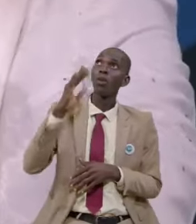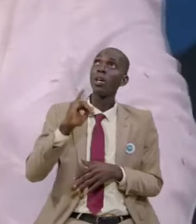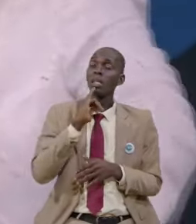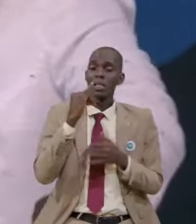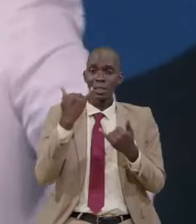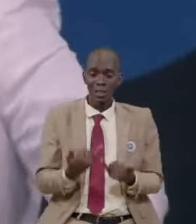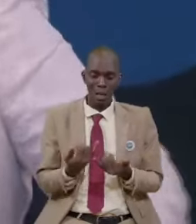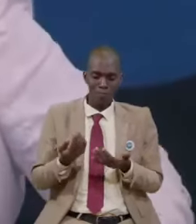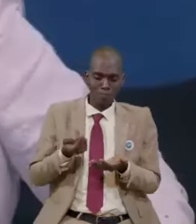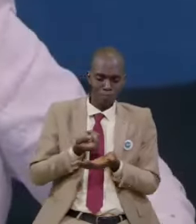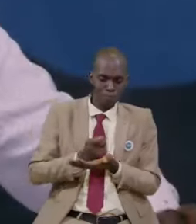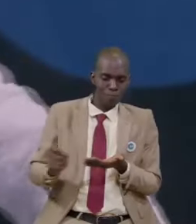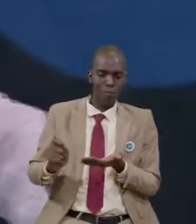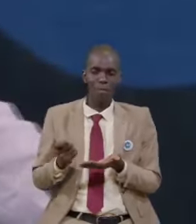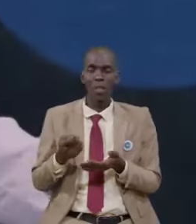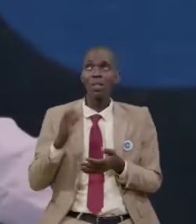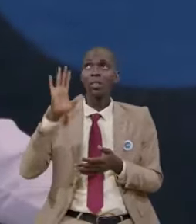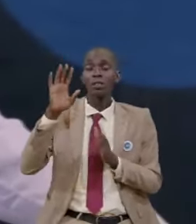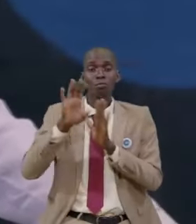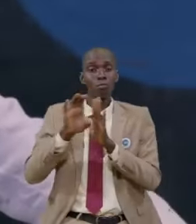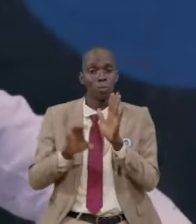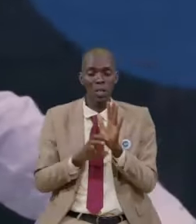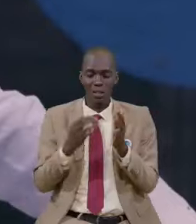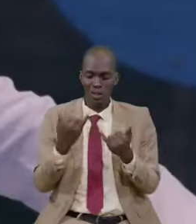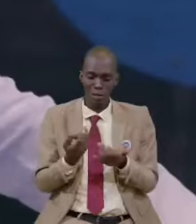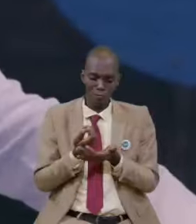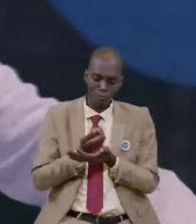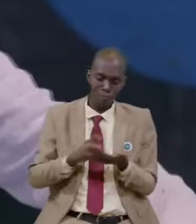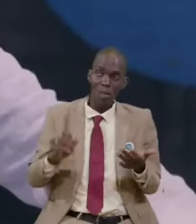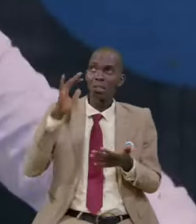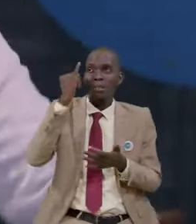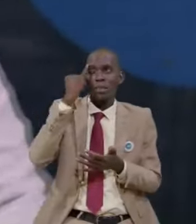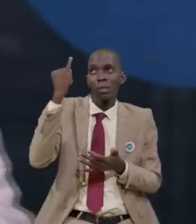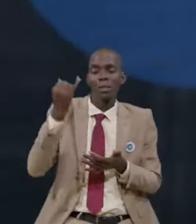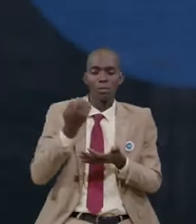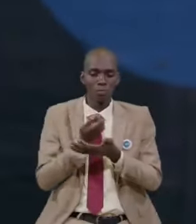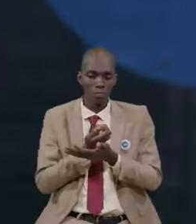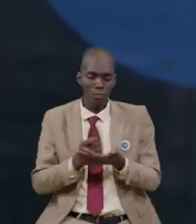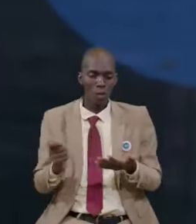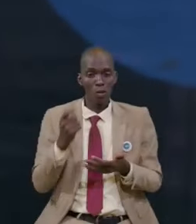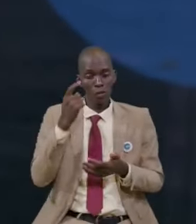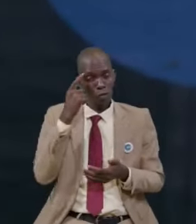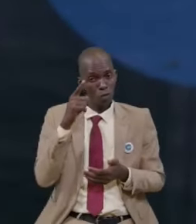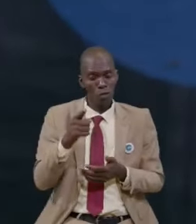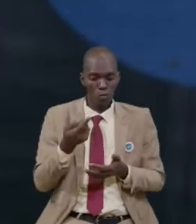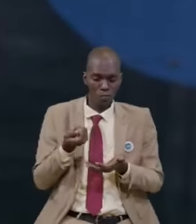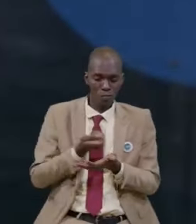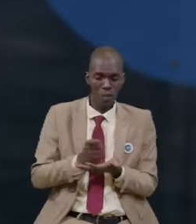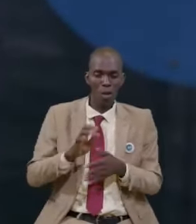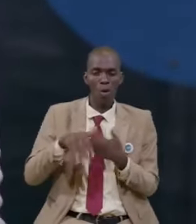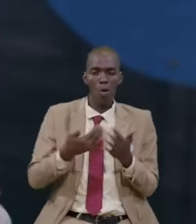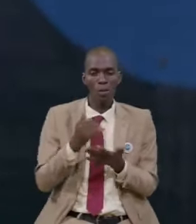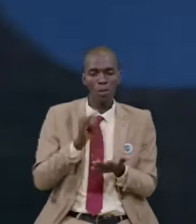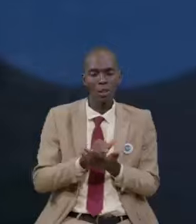commandment. He writes his intention. What he wants in your life, he writes that in your